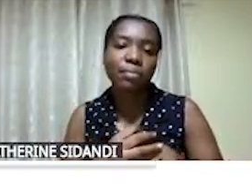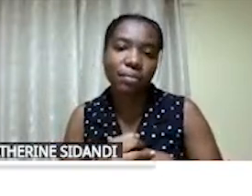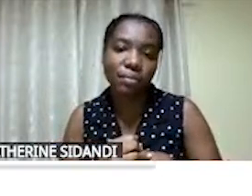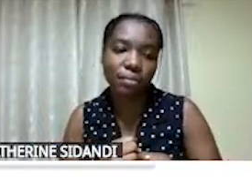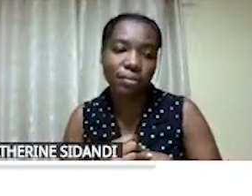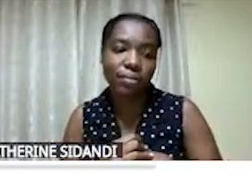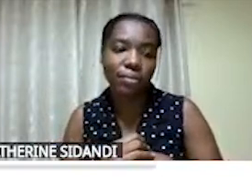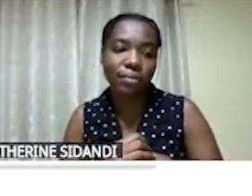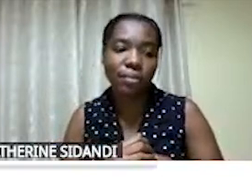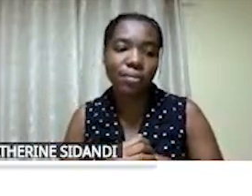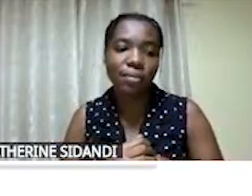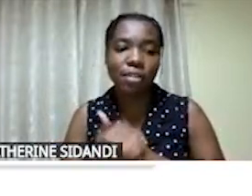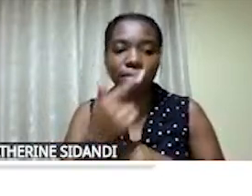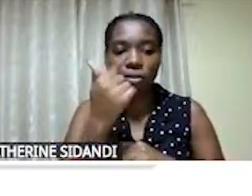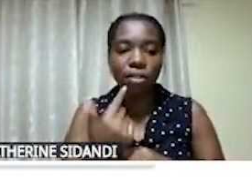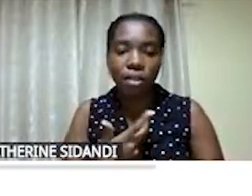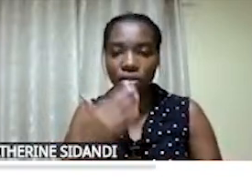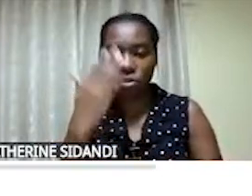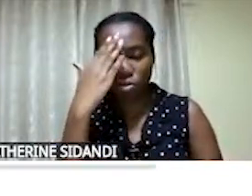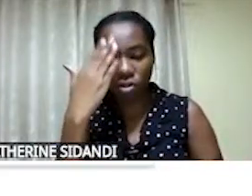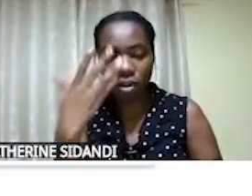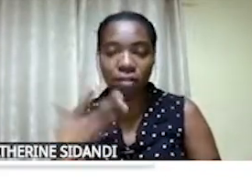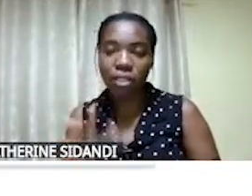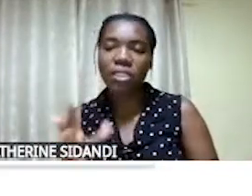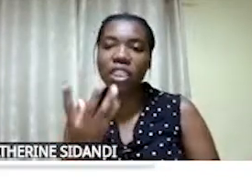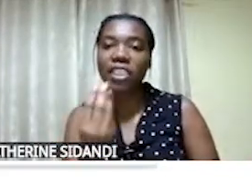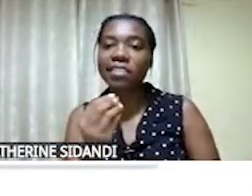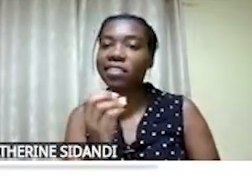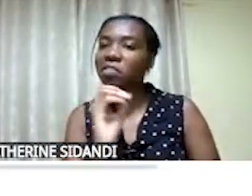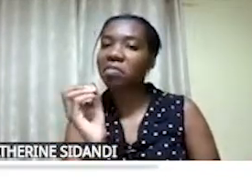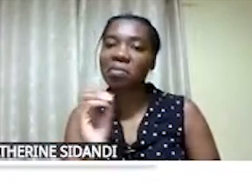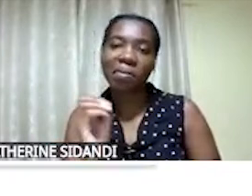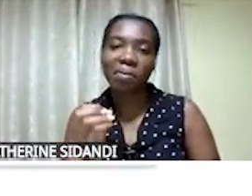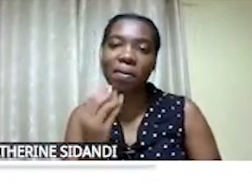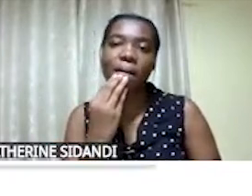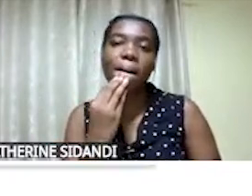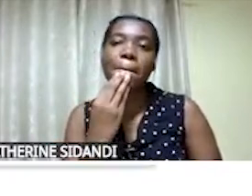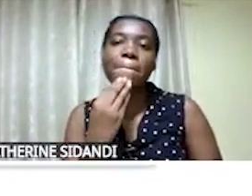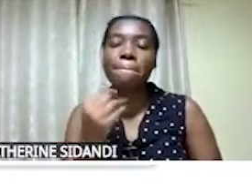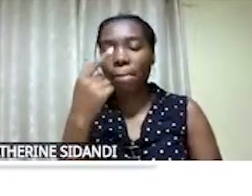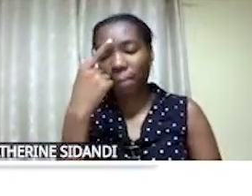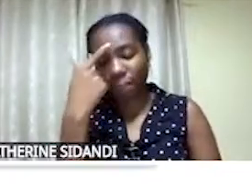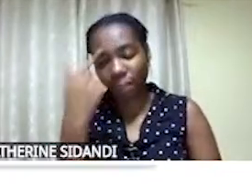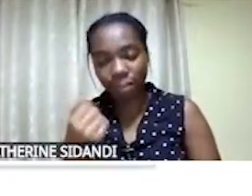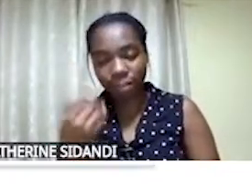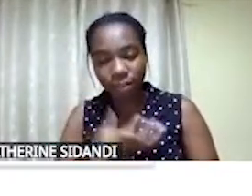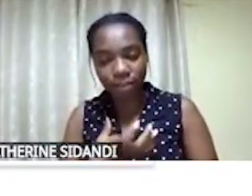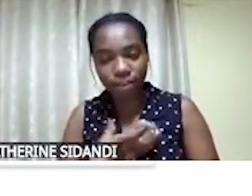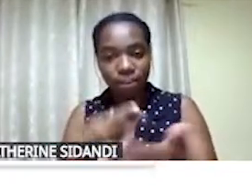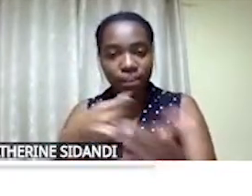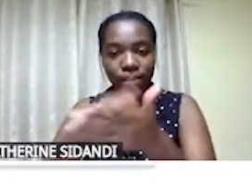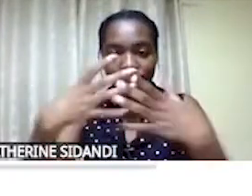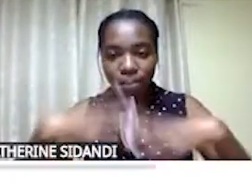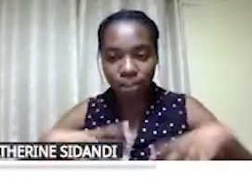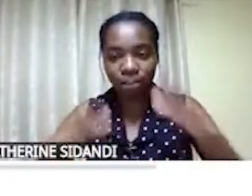you realize it's not so easy to realize our own bias. It's not so easy to realize our own assumptions. So you might